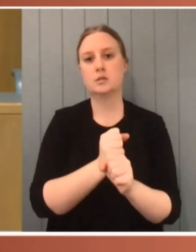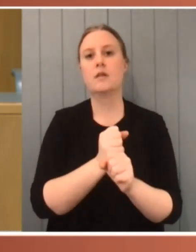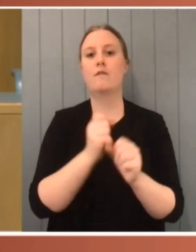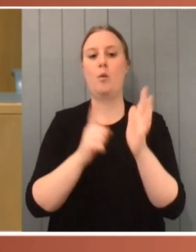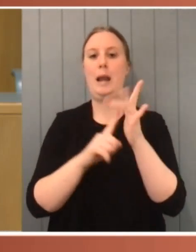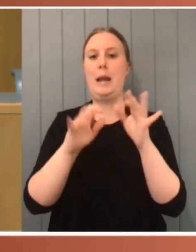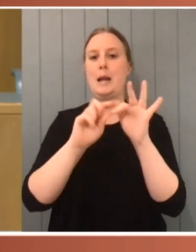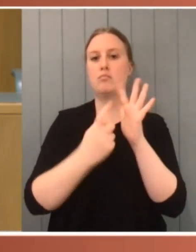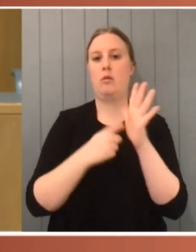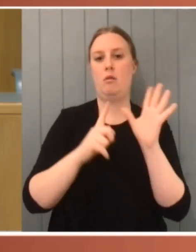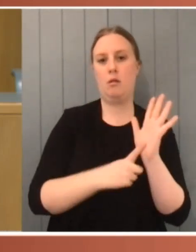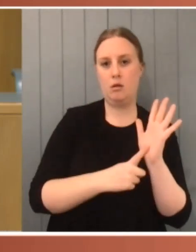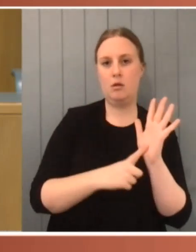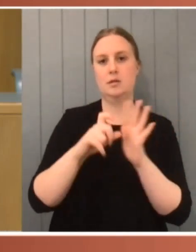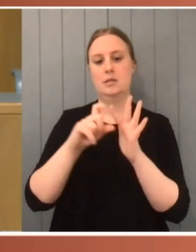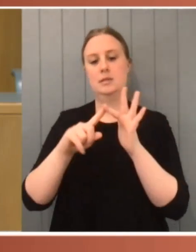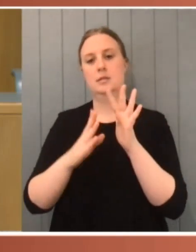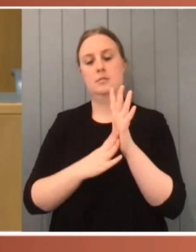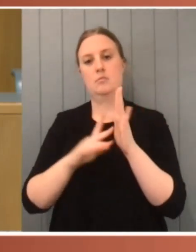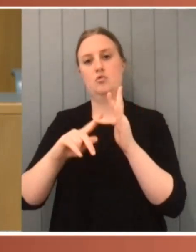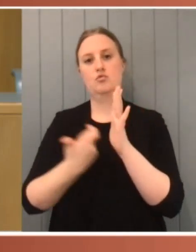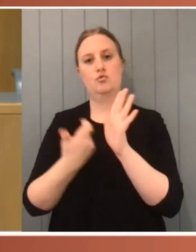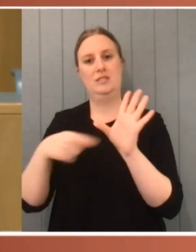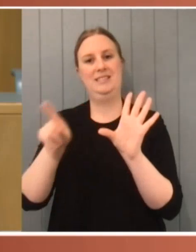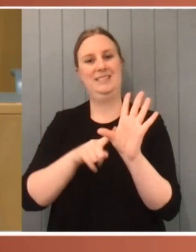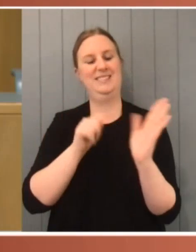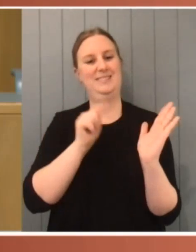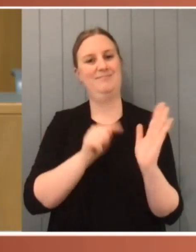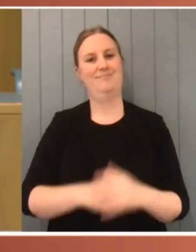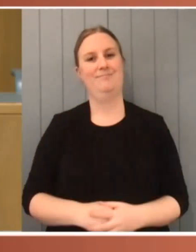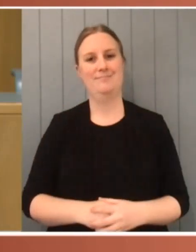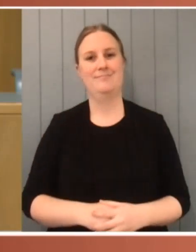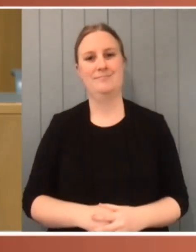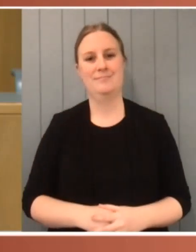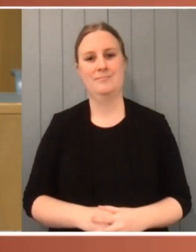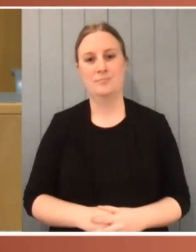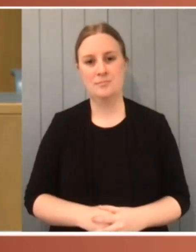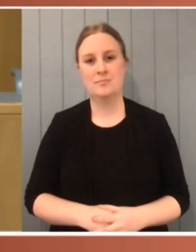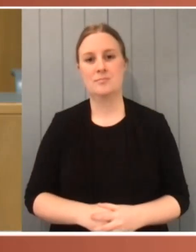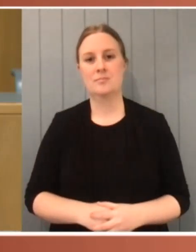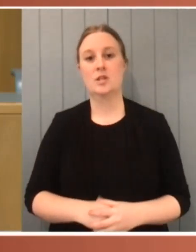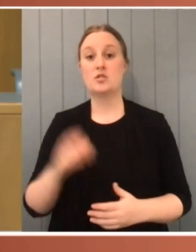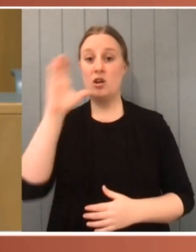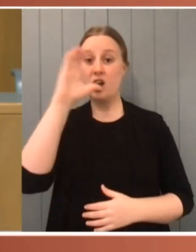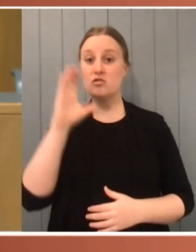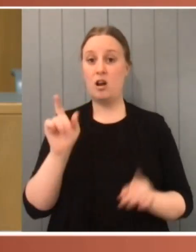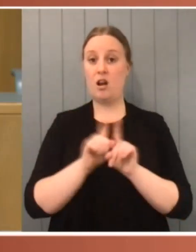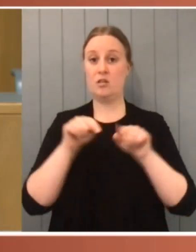my conclusion is therefore that in countries like Australia, characterized by a parliamentary supremacy